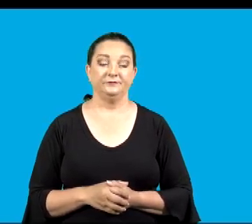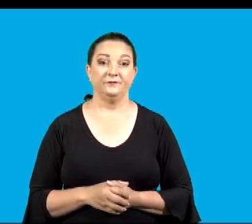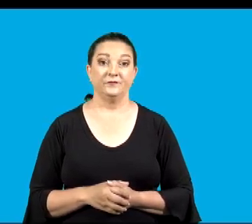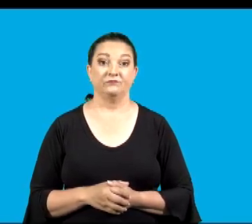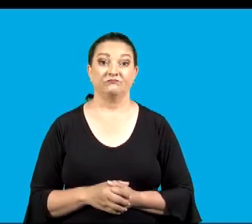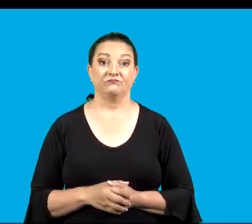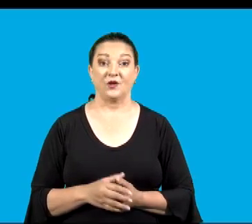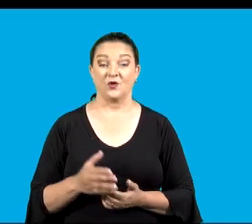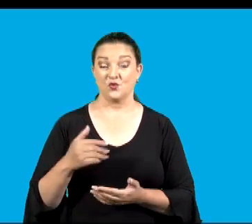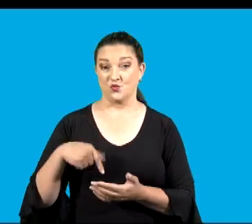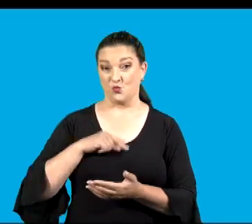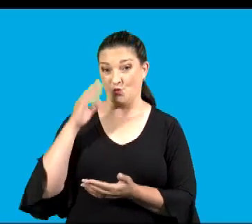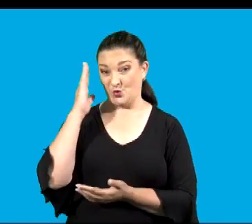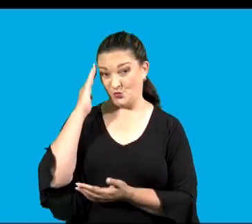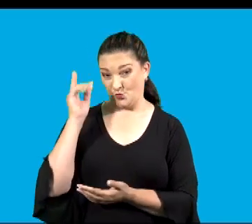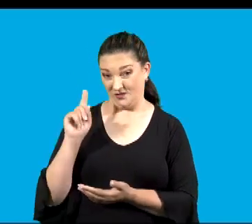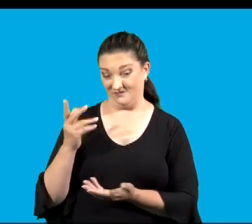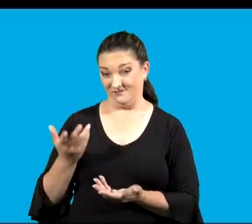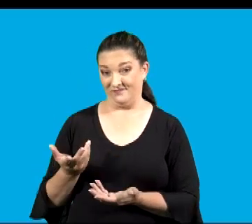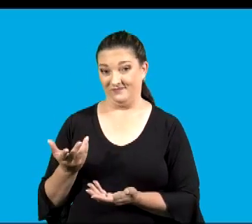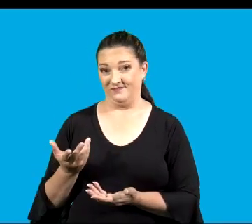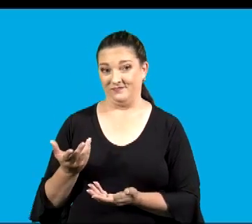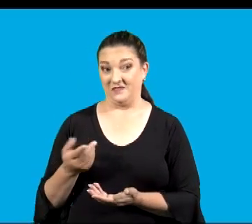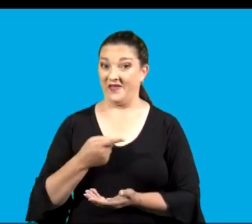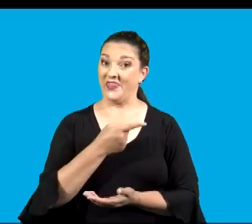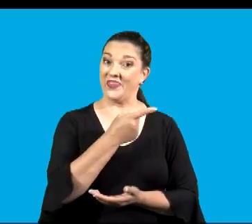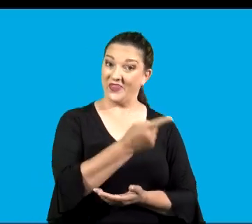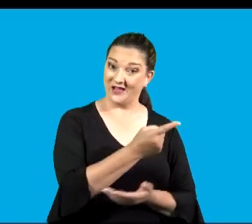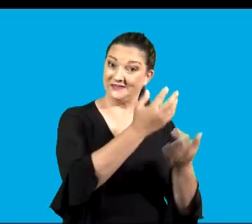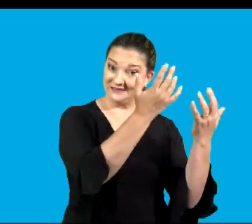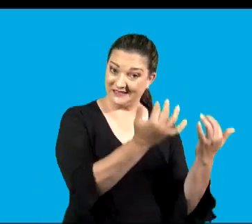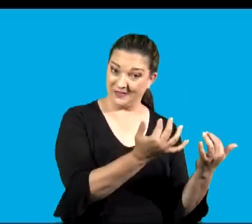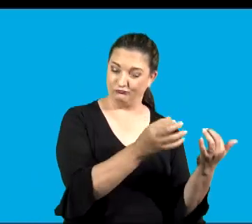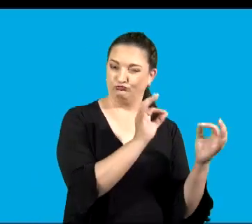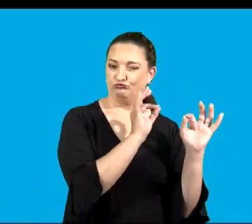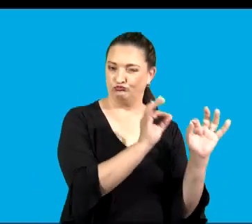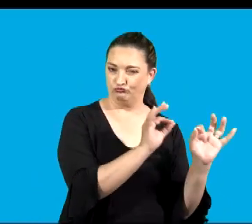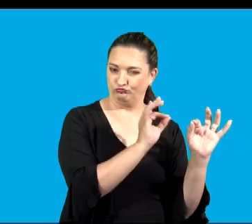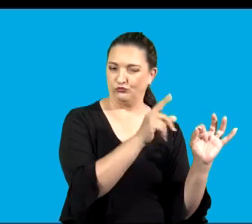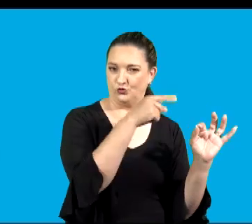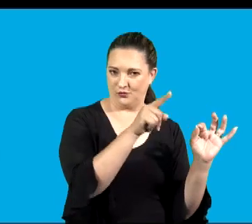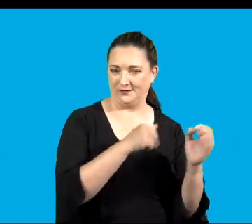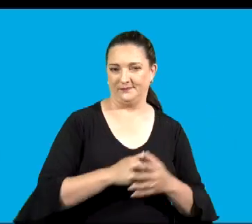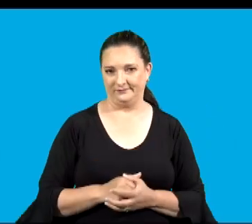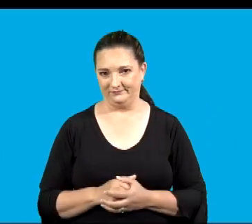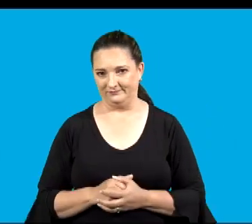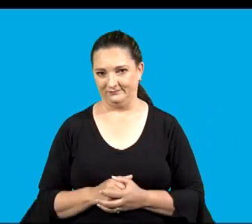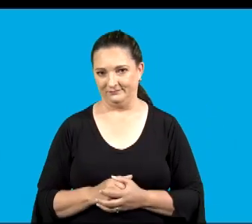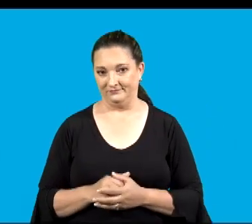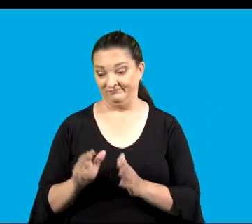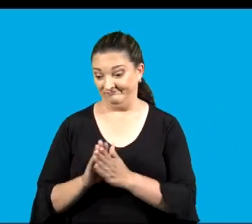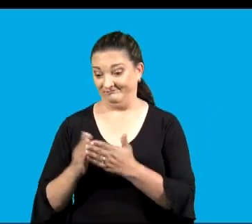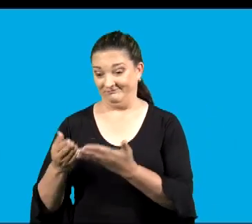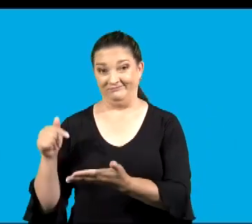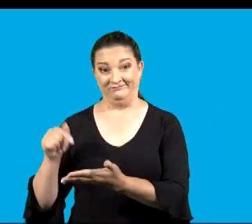We have been told that they are correct on the statement and we are